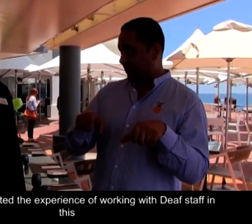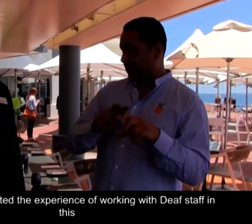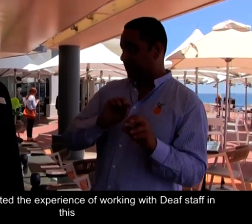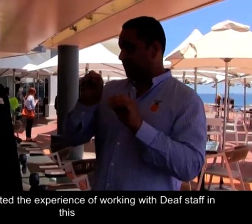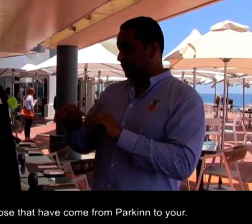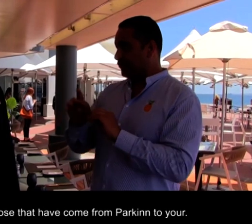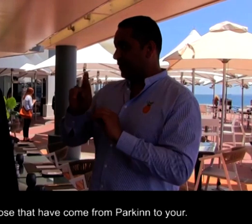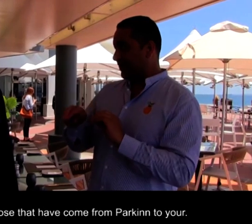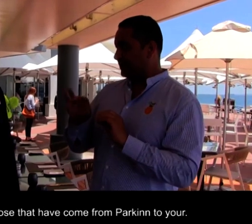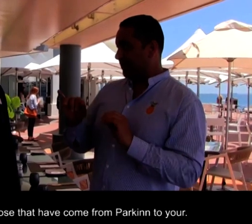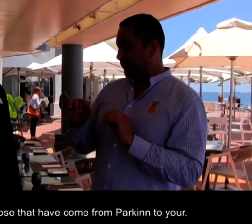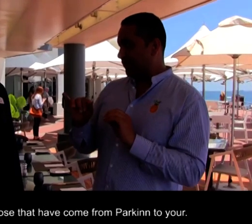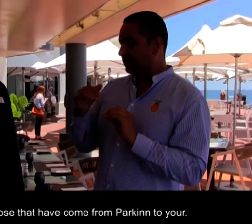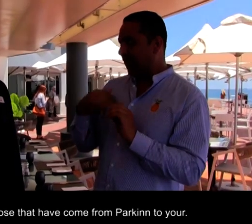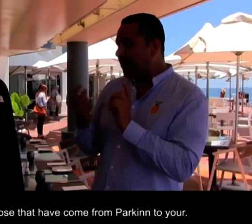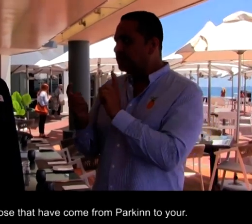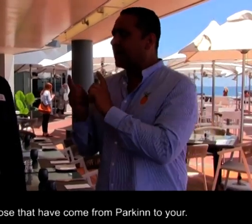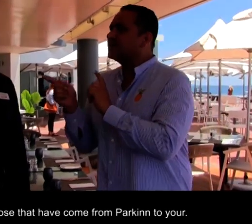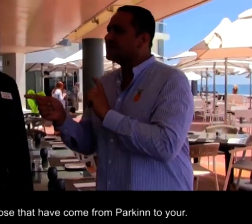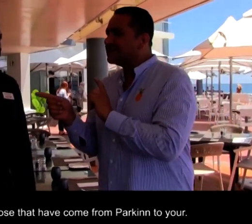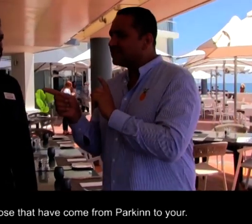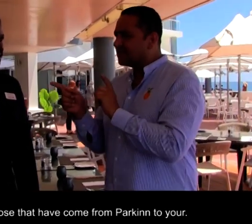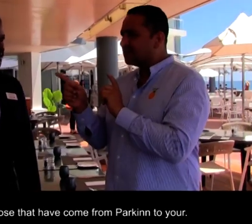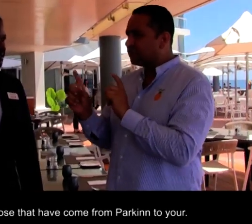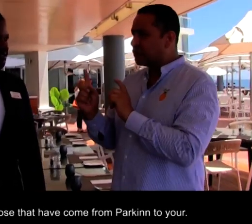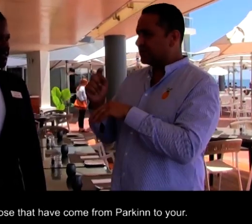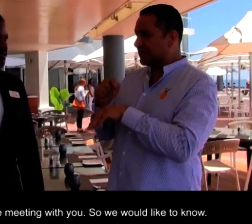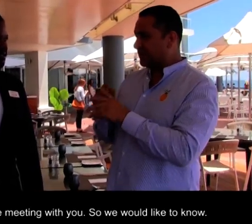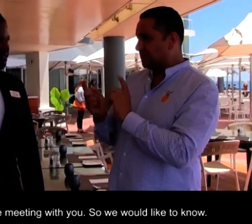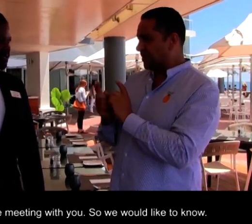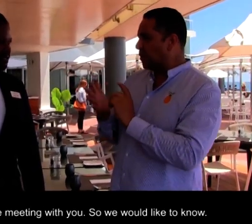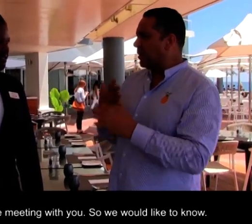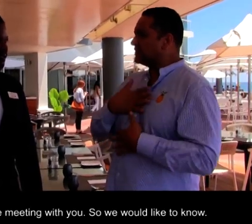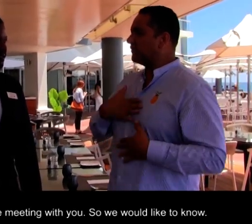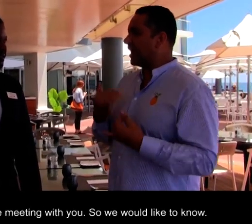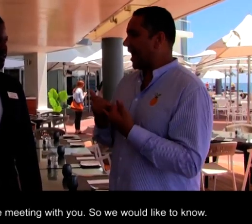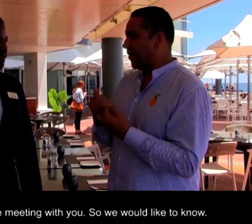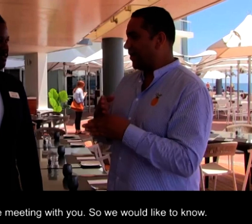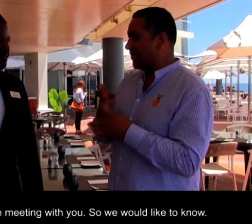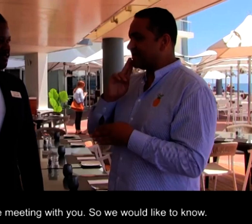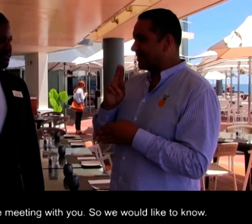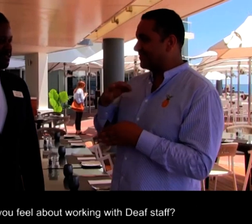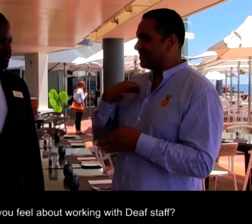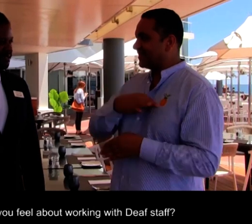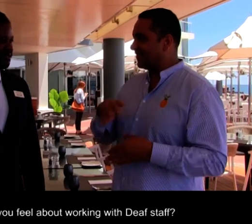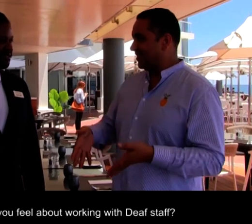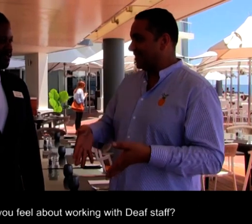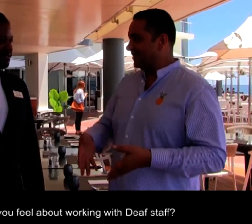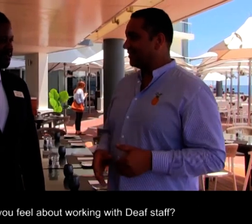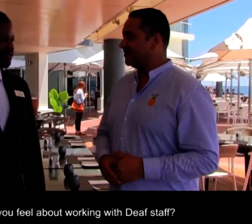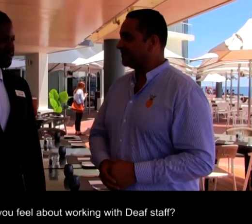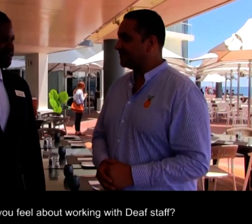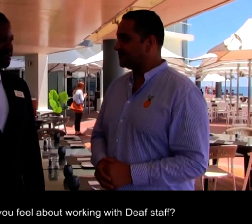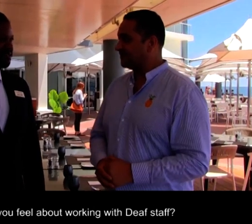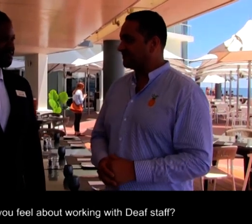of working with deaf staff, and especially those that have come from parking to here. So, the first time meeting with you. So, we were asking, why do you